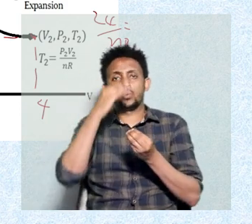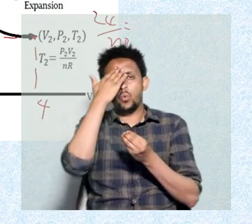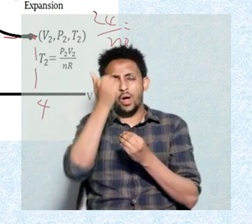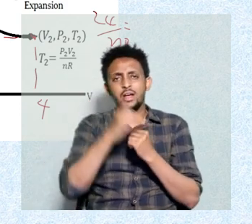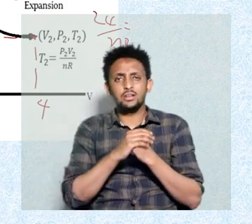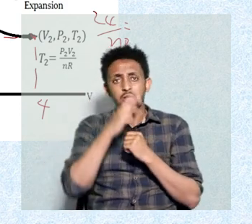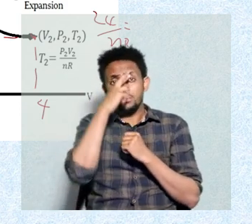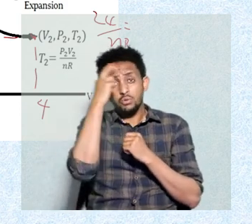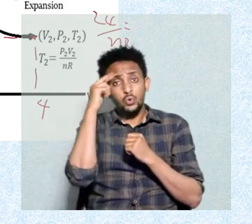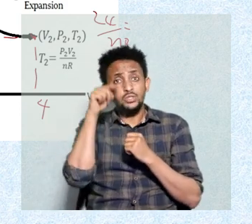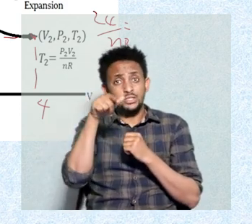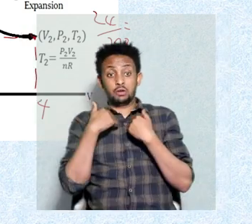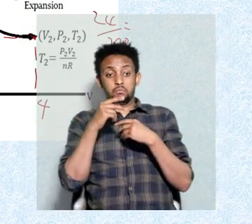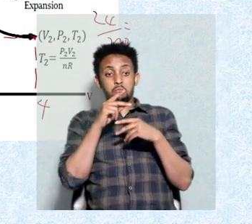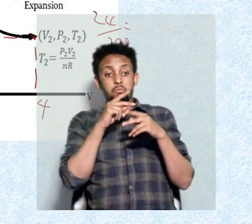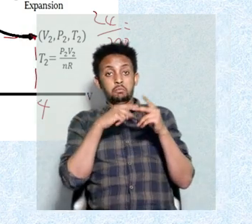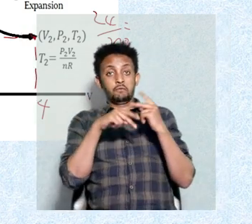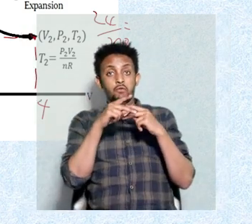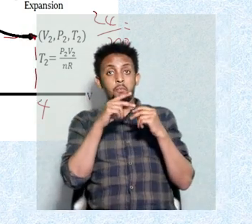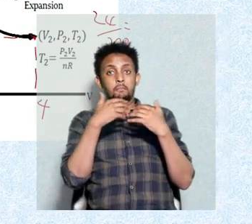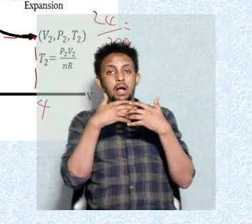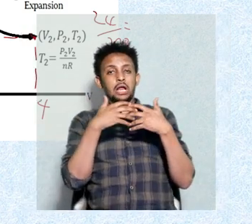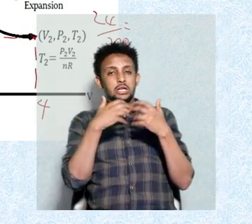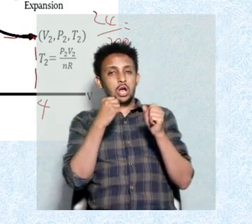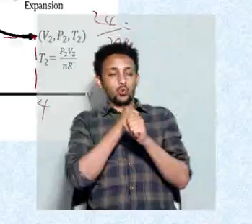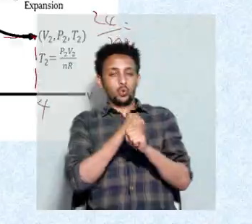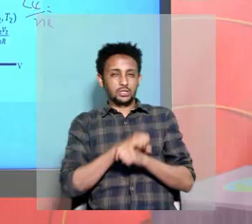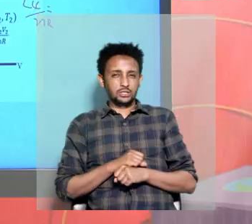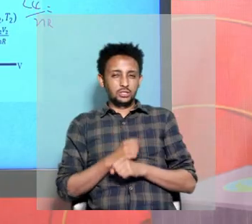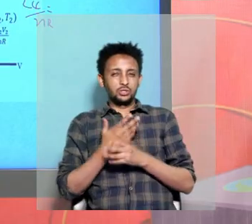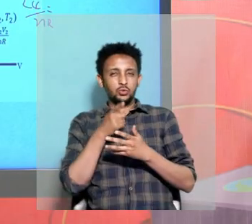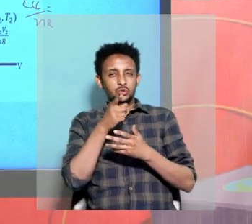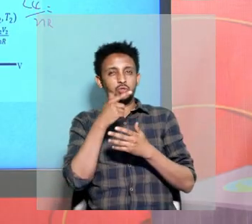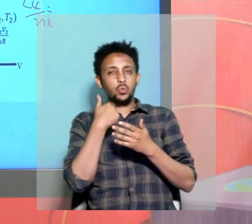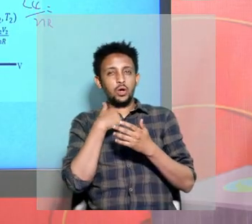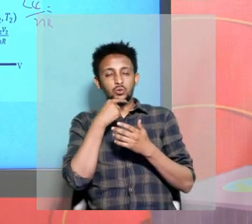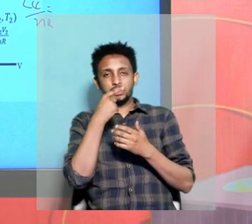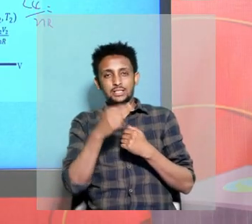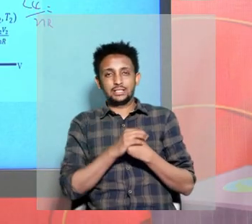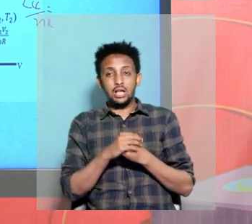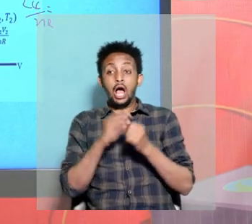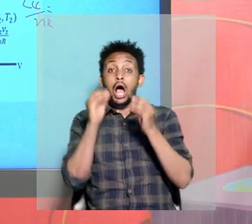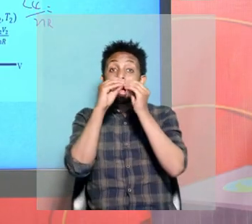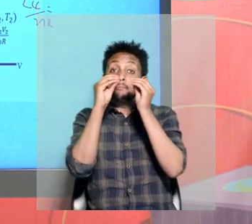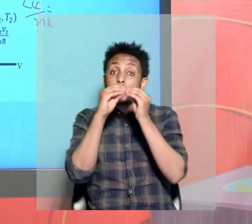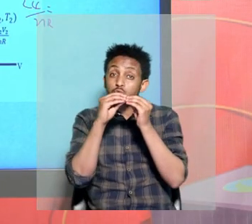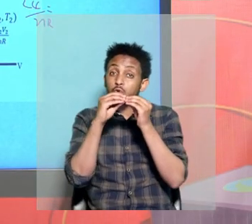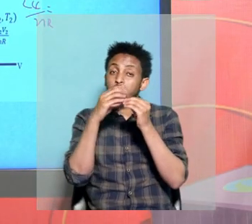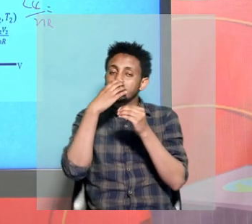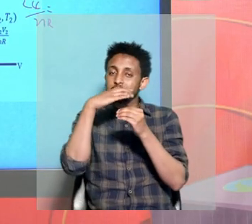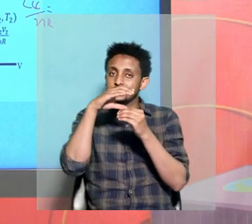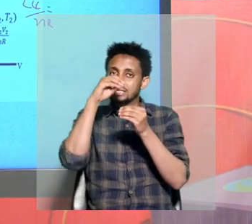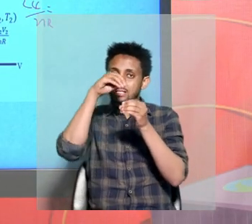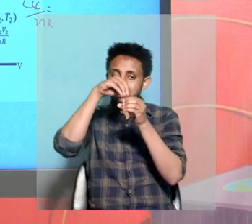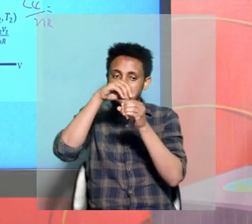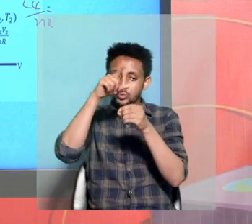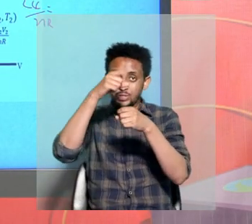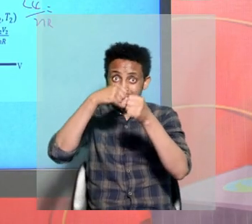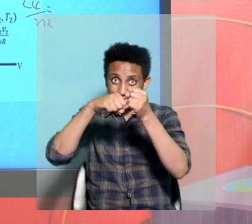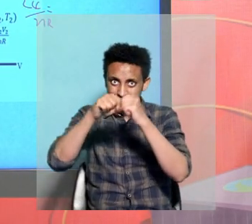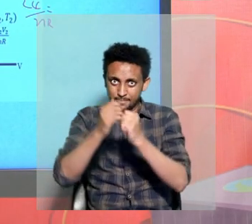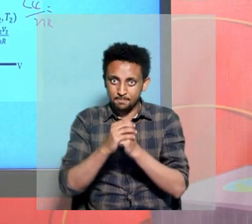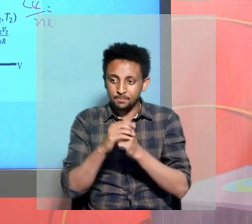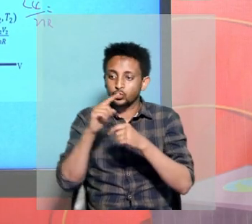Why? Because that it performs mechanical work. So this is what it says. The amount of the heat entered into the